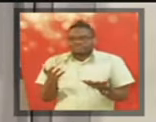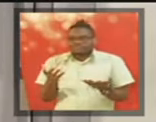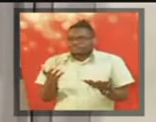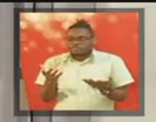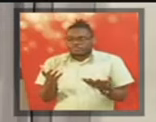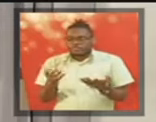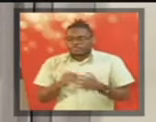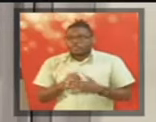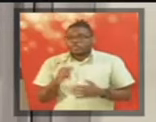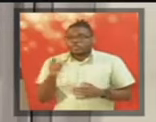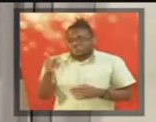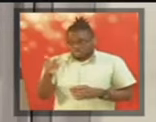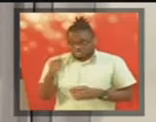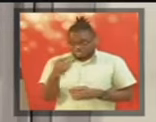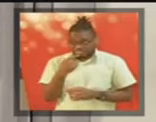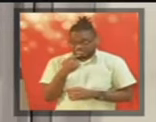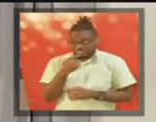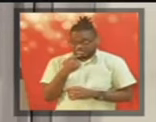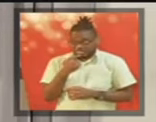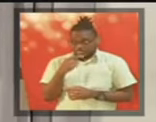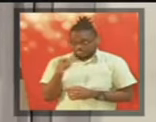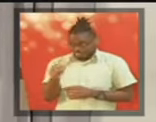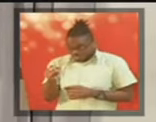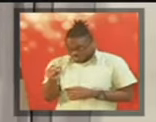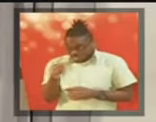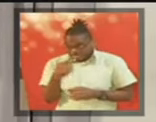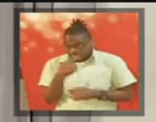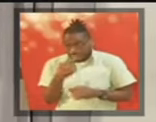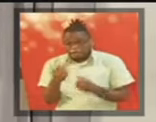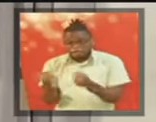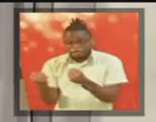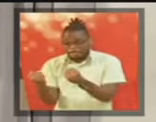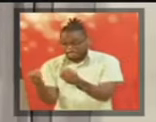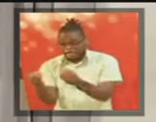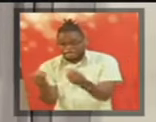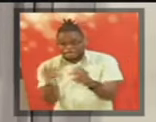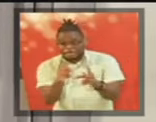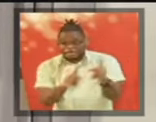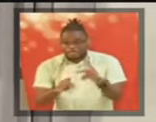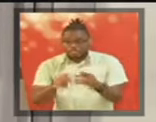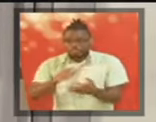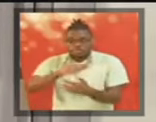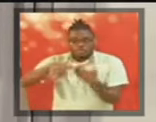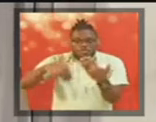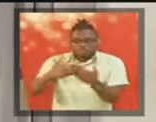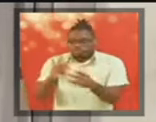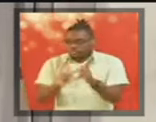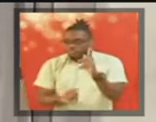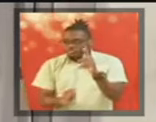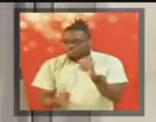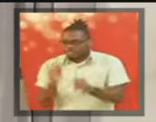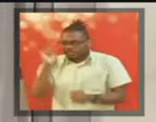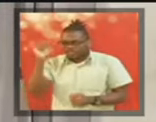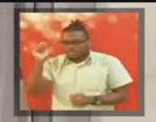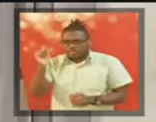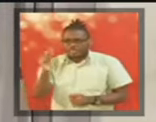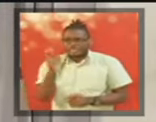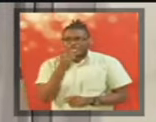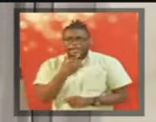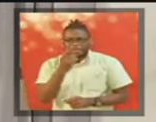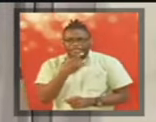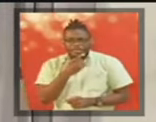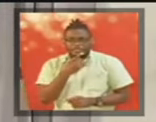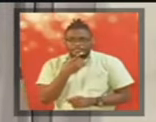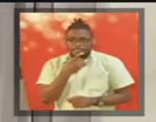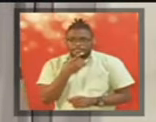had said that, of course, we have a high level of diabetes and hypertension in the country. So if you have that pool available to be infected, they will be